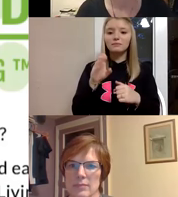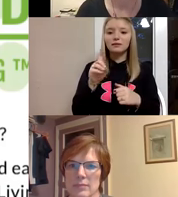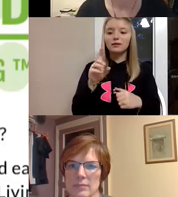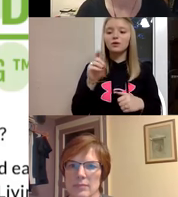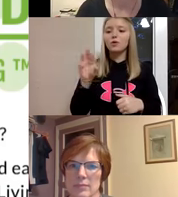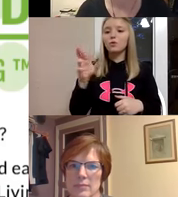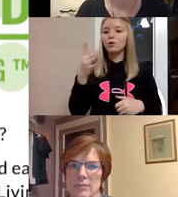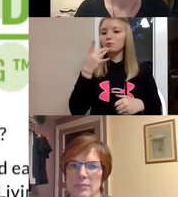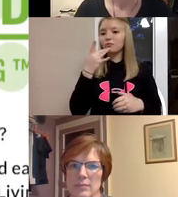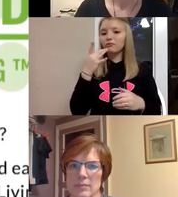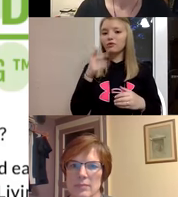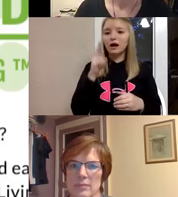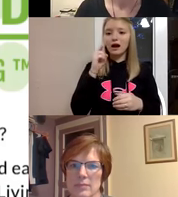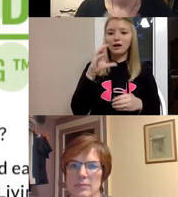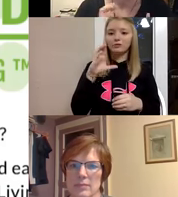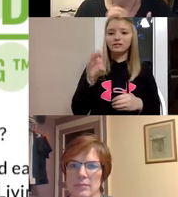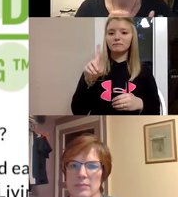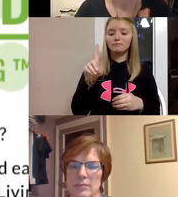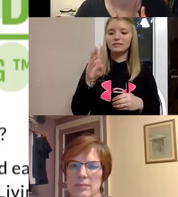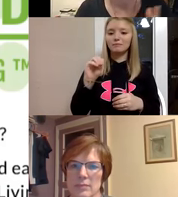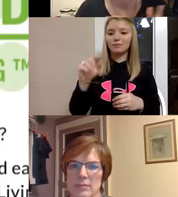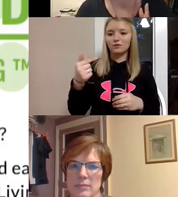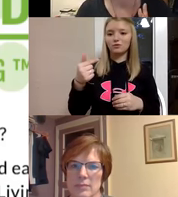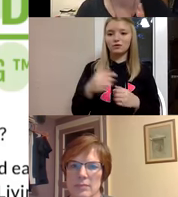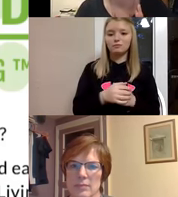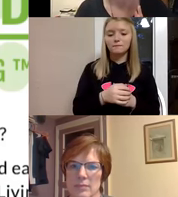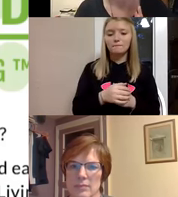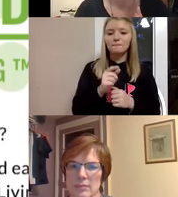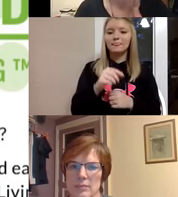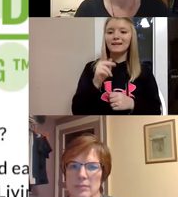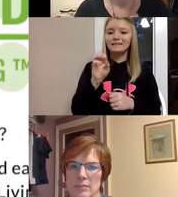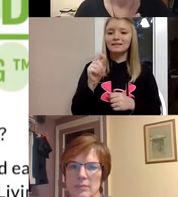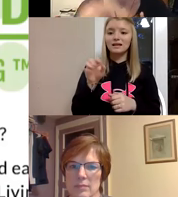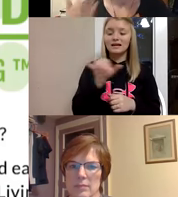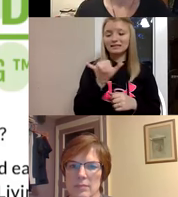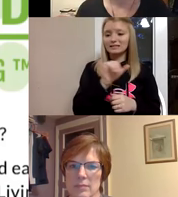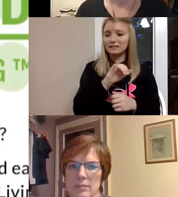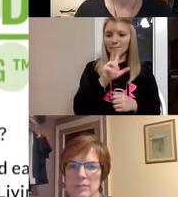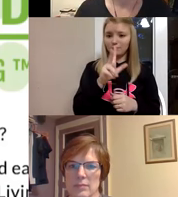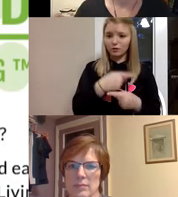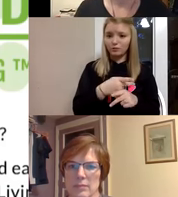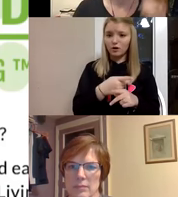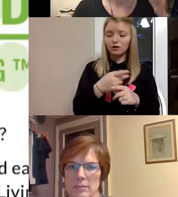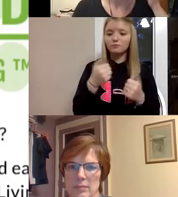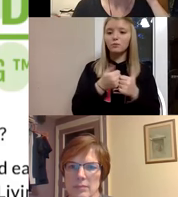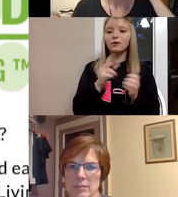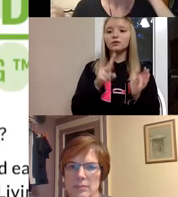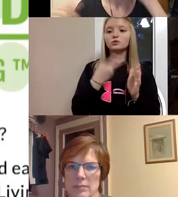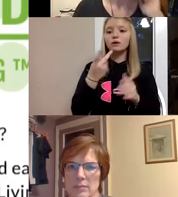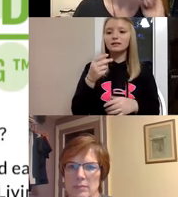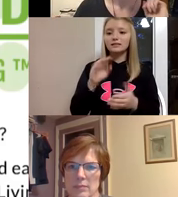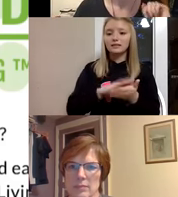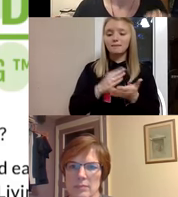CBD milligram content. So this kit contains the same three products, but with twice the amount of CBD in each